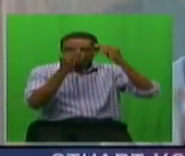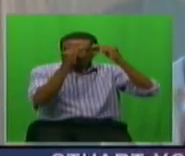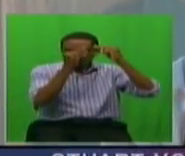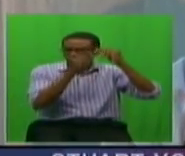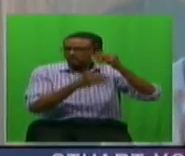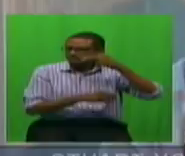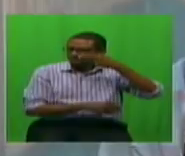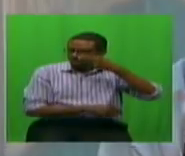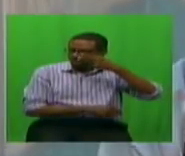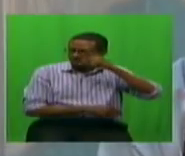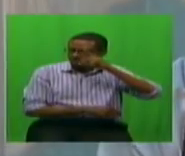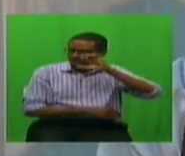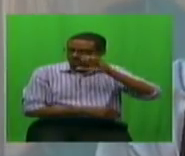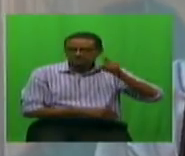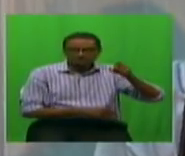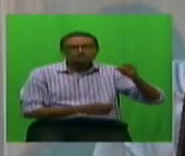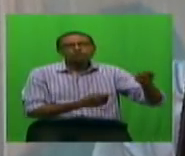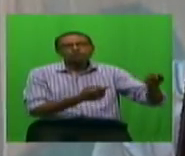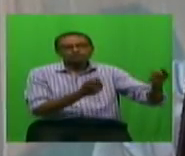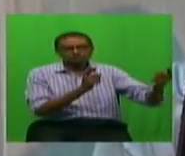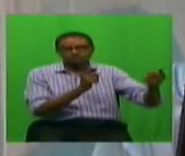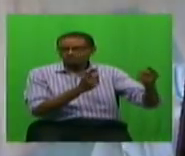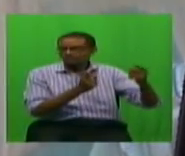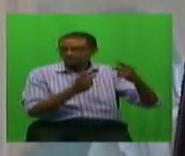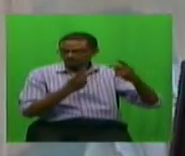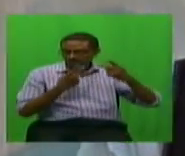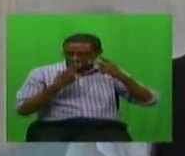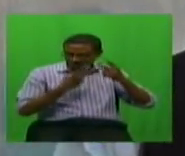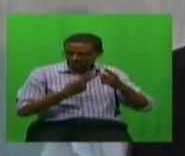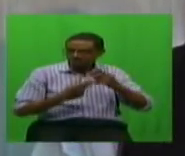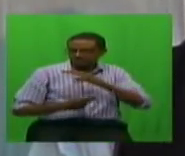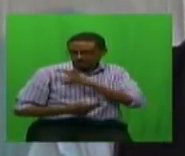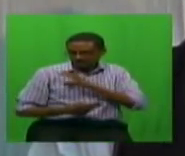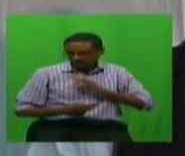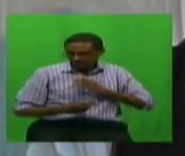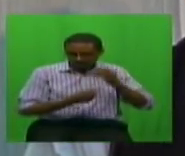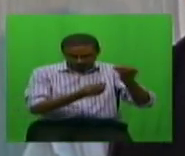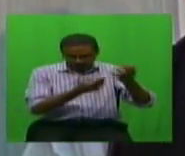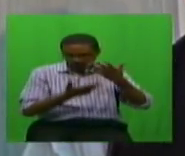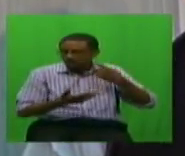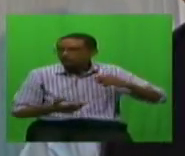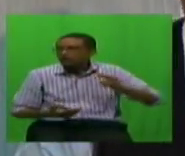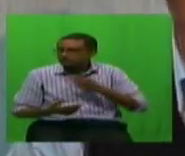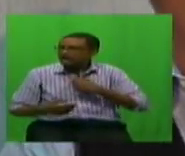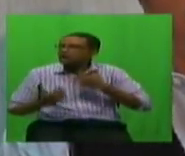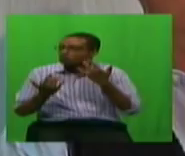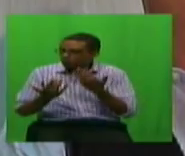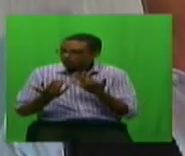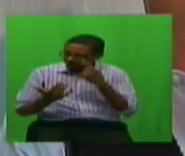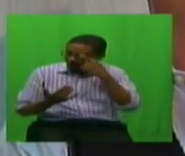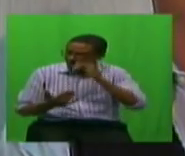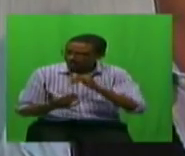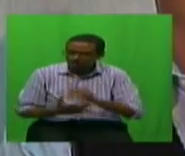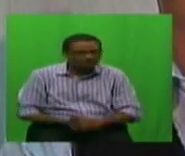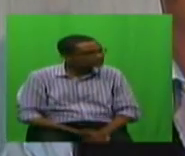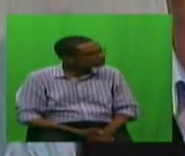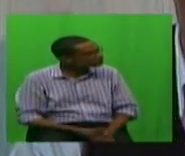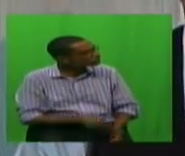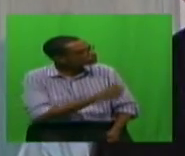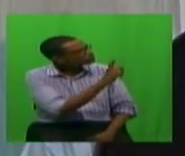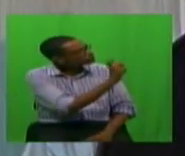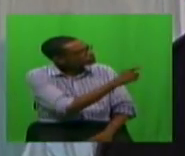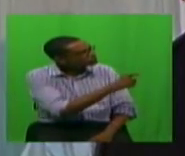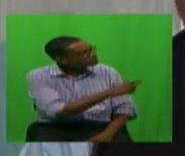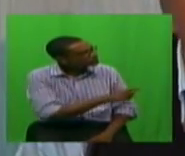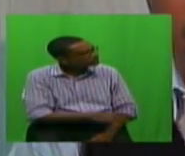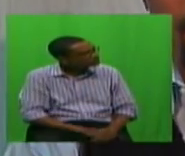those expert reports. I just have one question on a point of clarity, because I don't want to say. Minister Corporal, you said you gave a